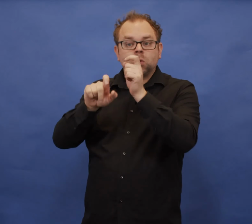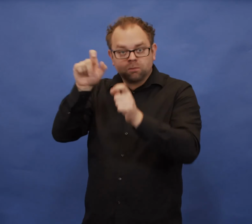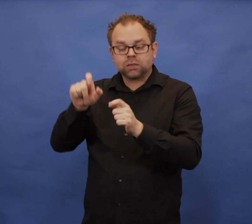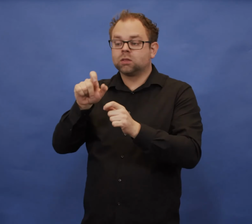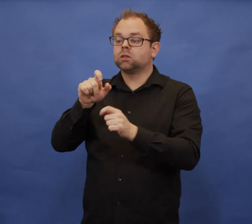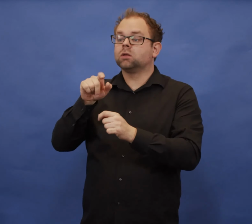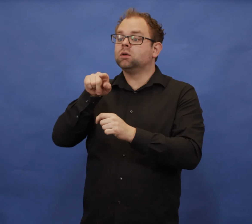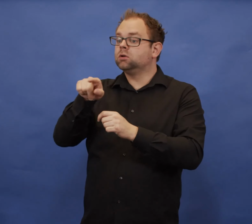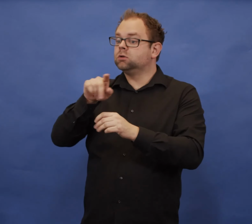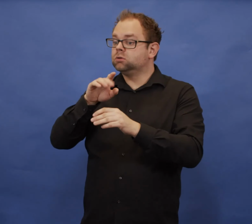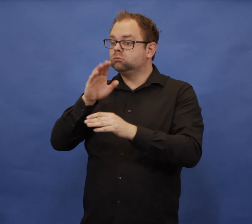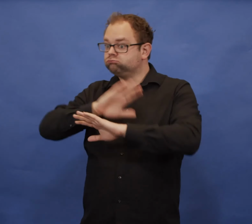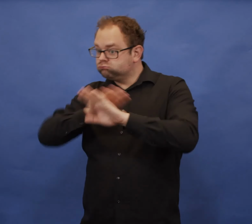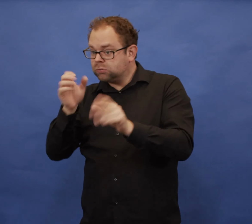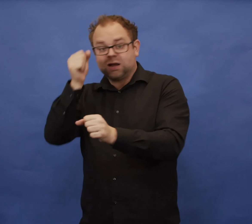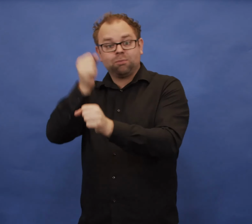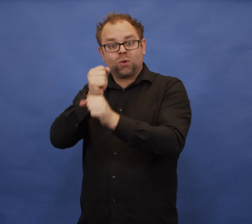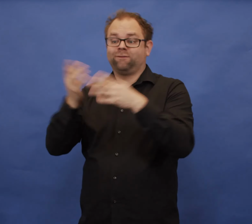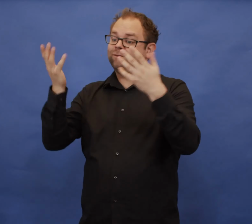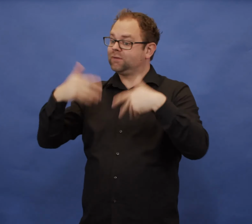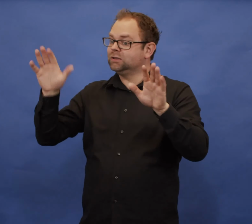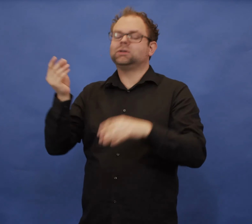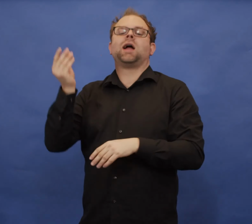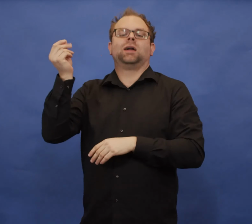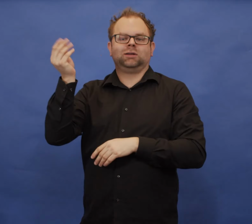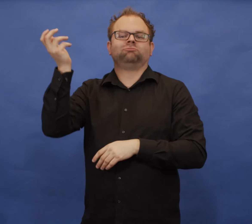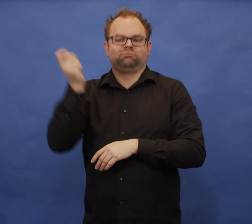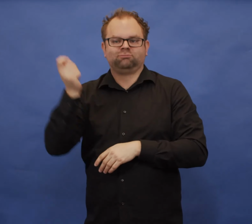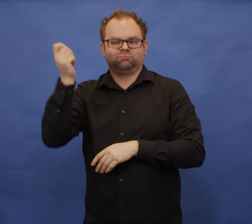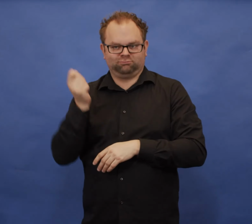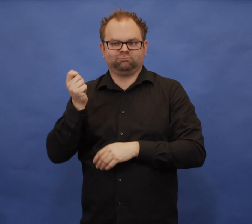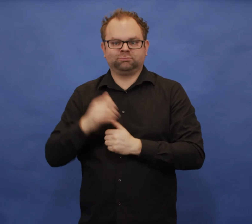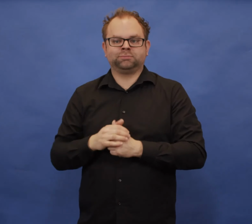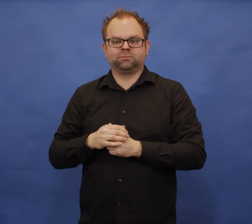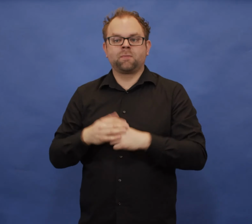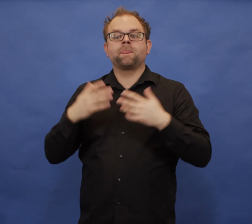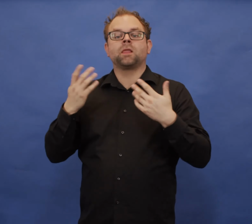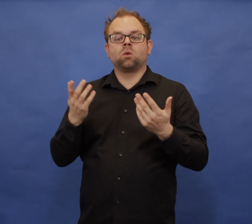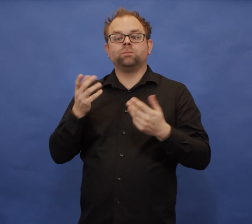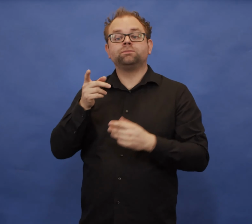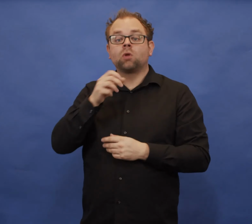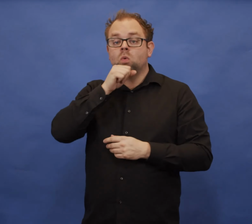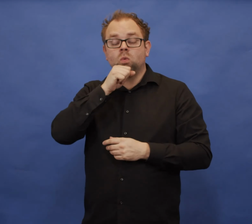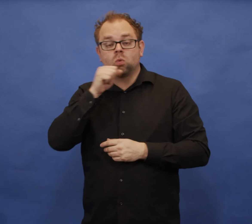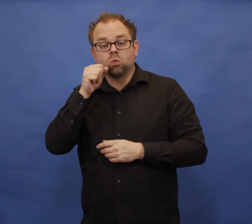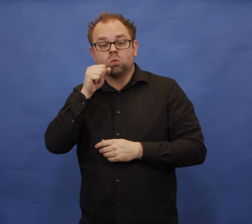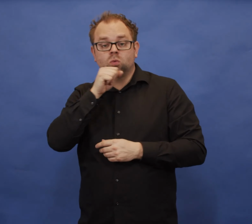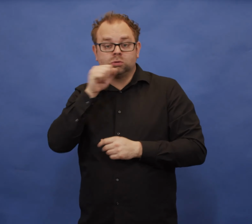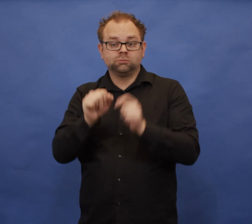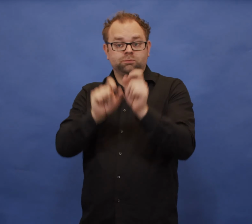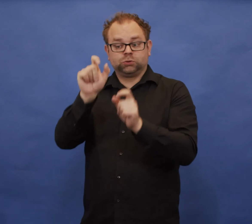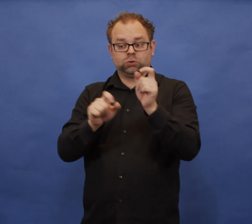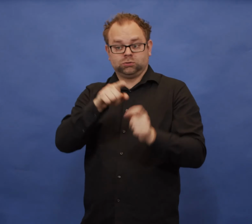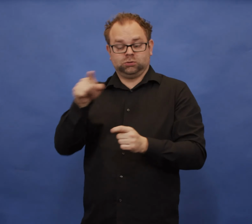much, Veronika, for your kind introduction and remarks. And I'm here to